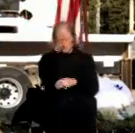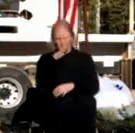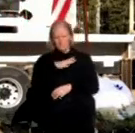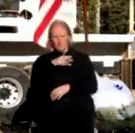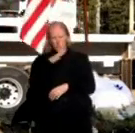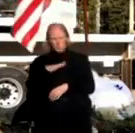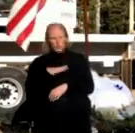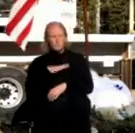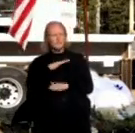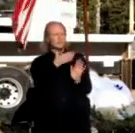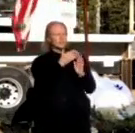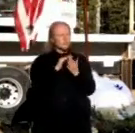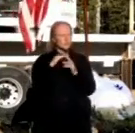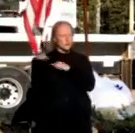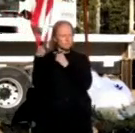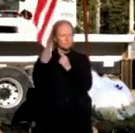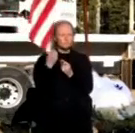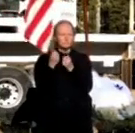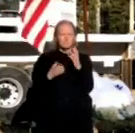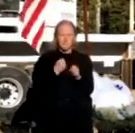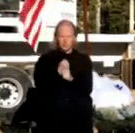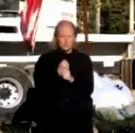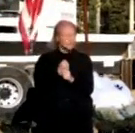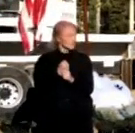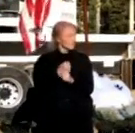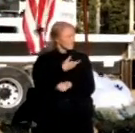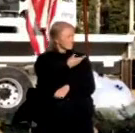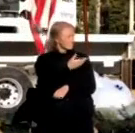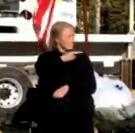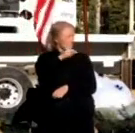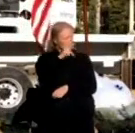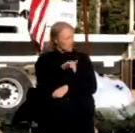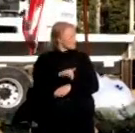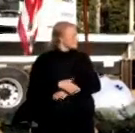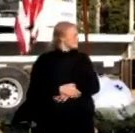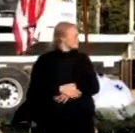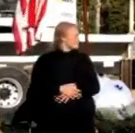in our community over the years. Perry.